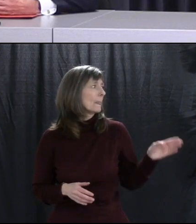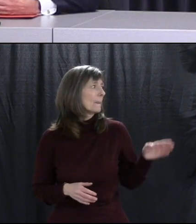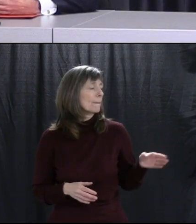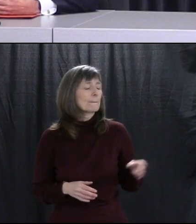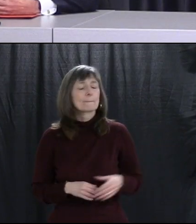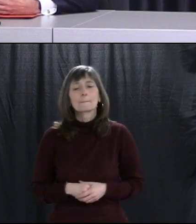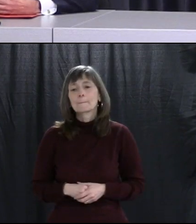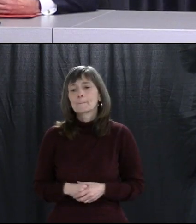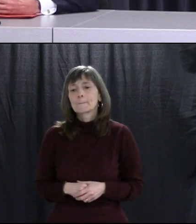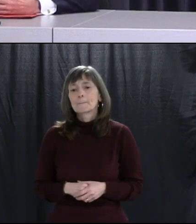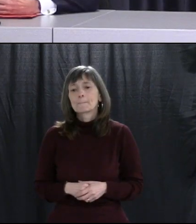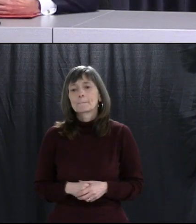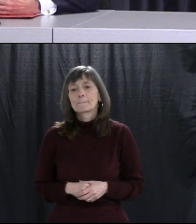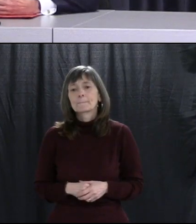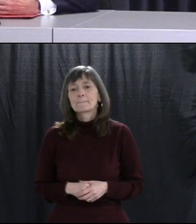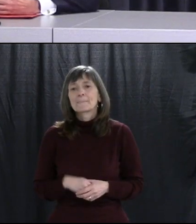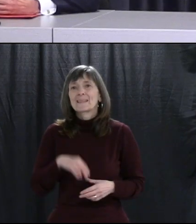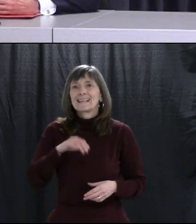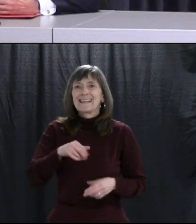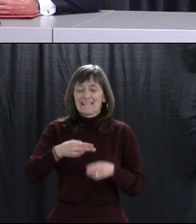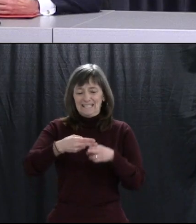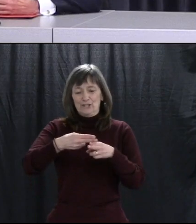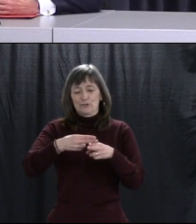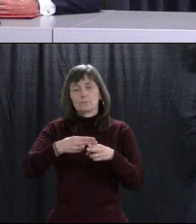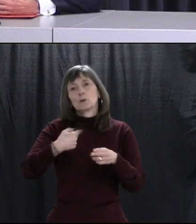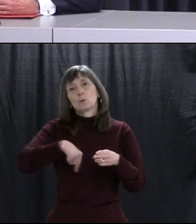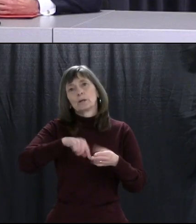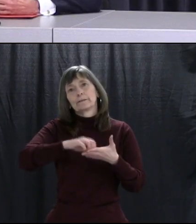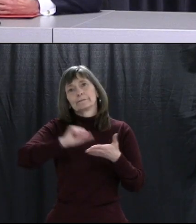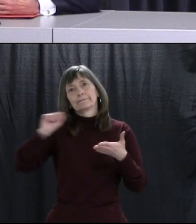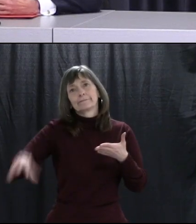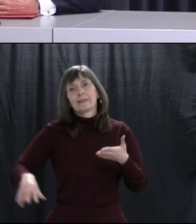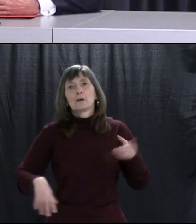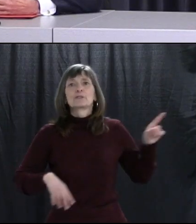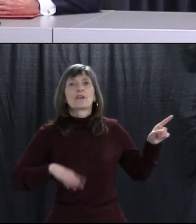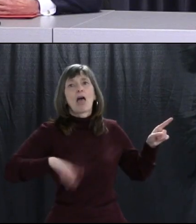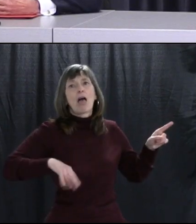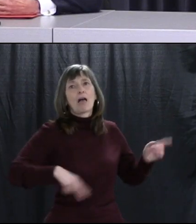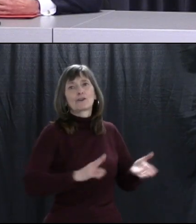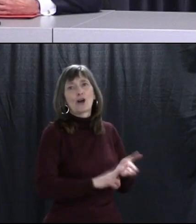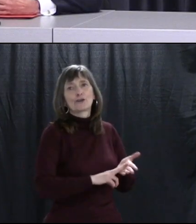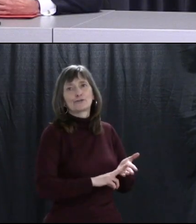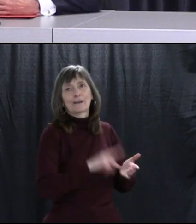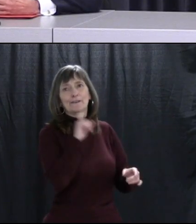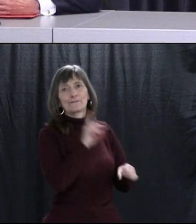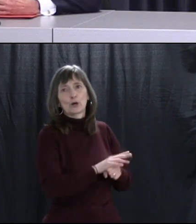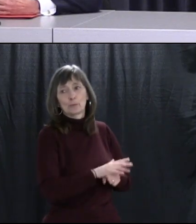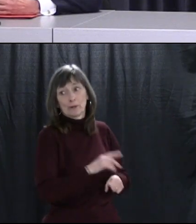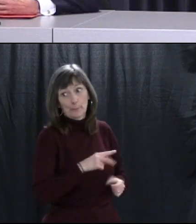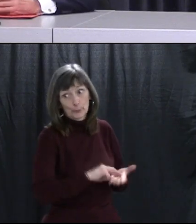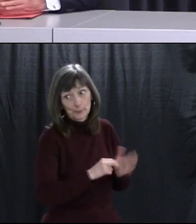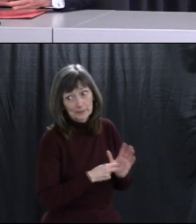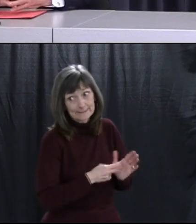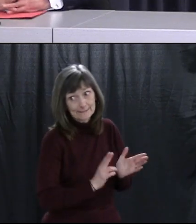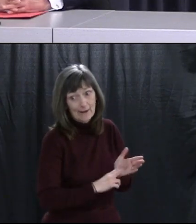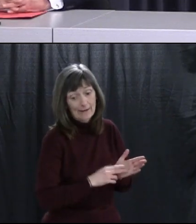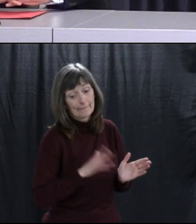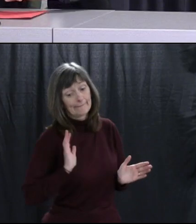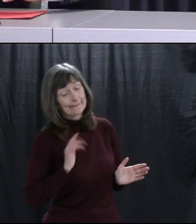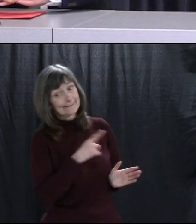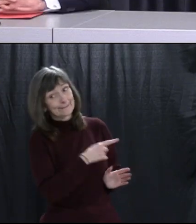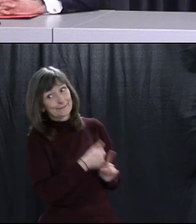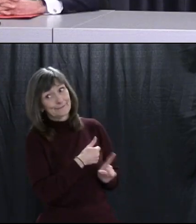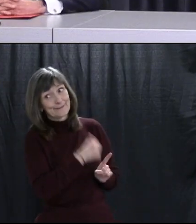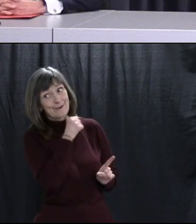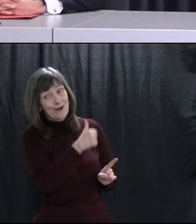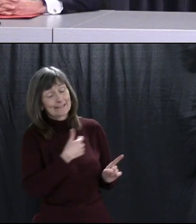If I may, we've removed the title interim, but she hasn't signed a contract yet, and I don't know whether that's deliberate or not. So